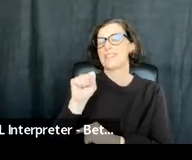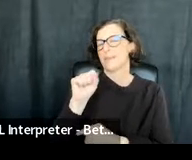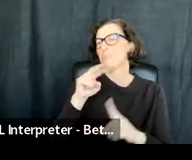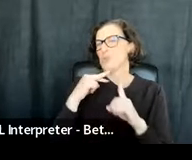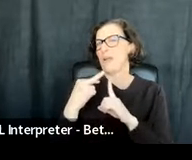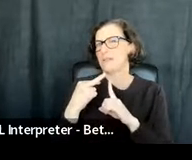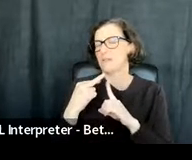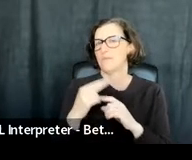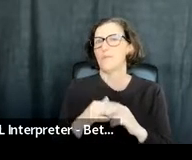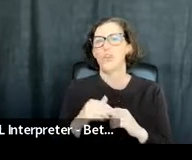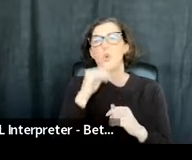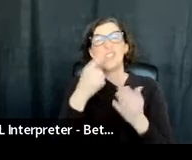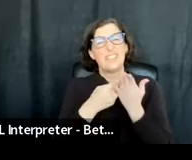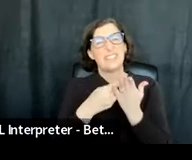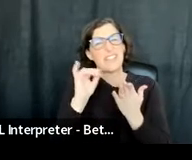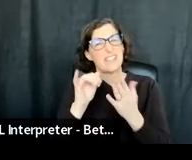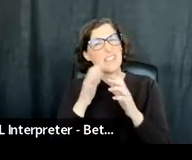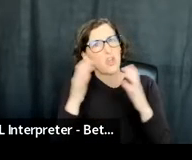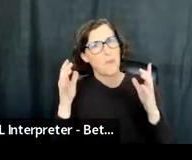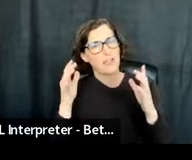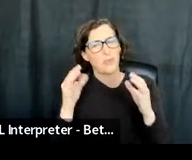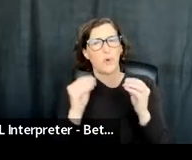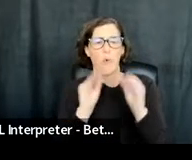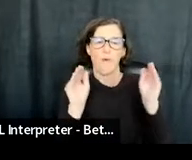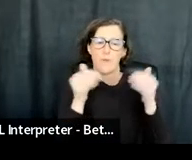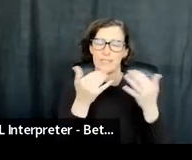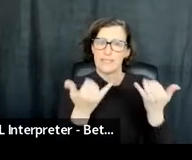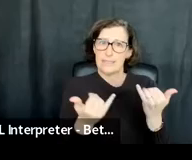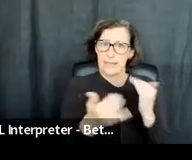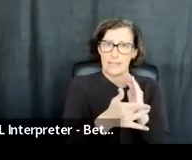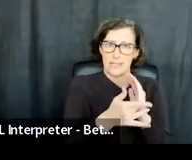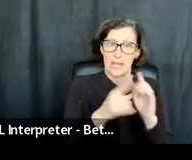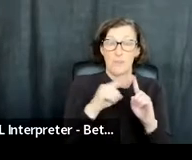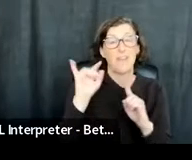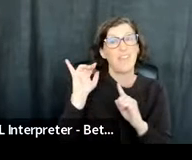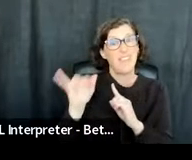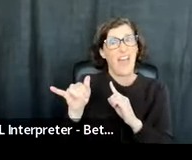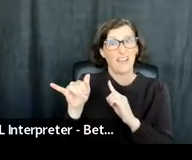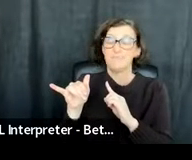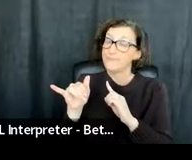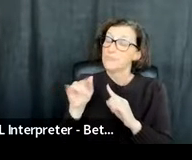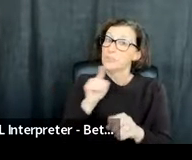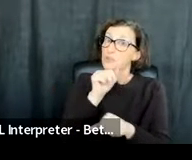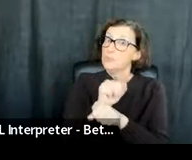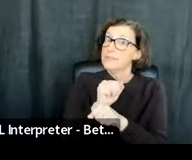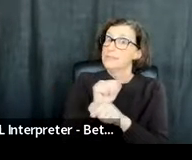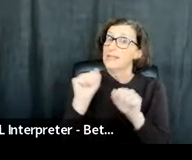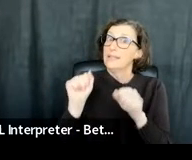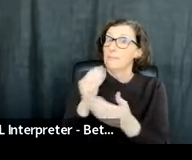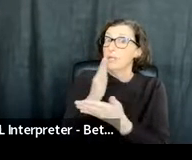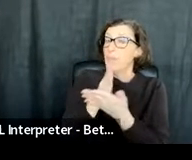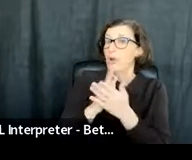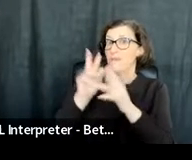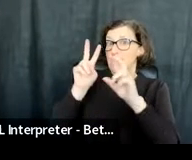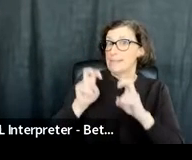much because we're focusing more on the technology, but that is a part of the can be a part of the